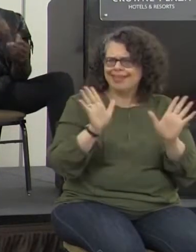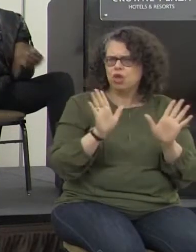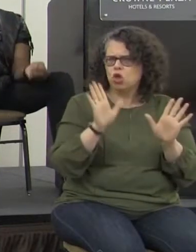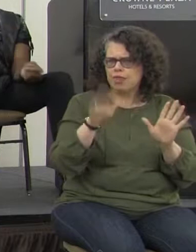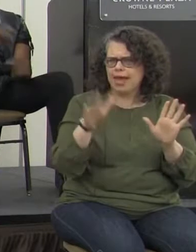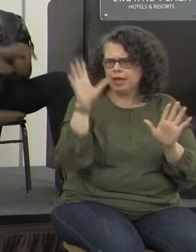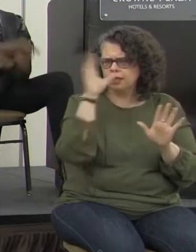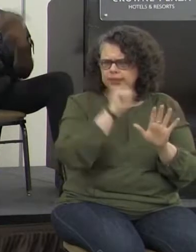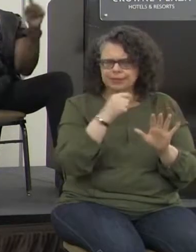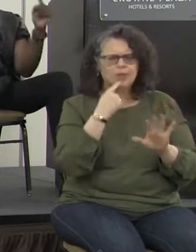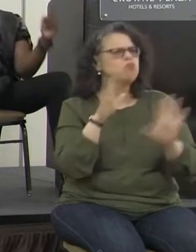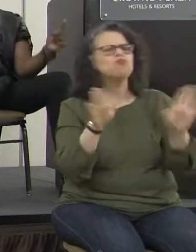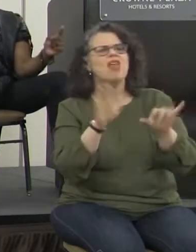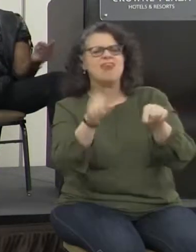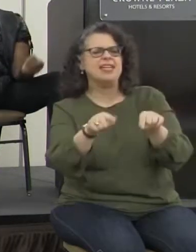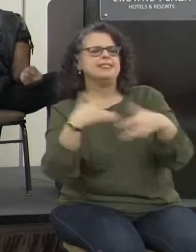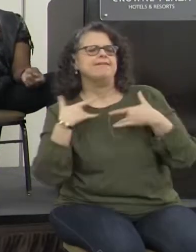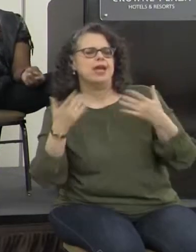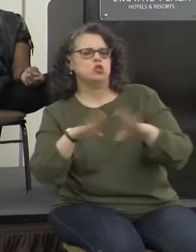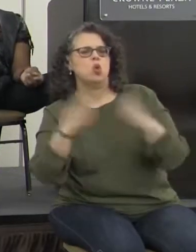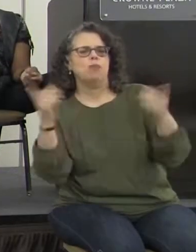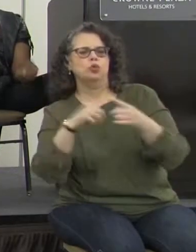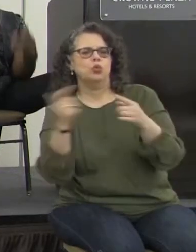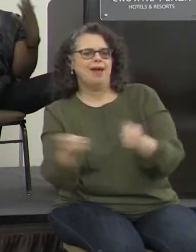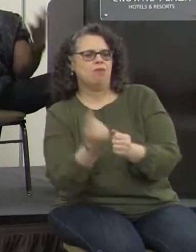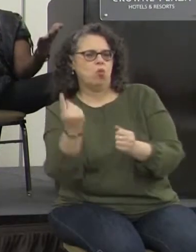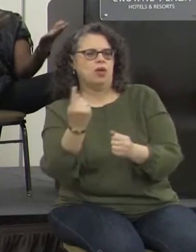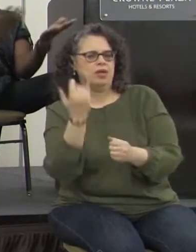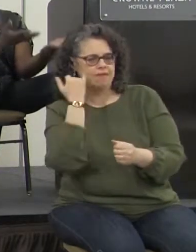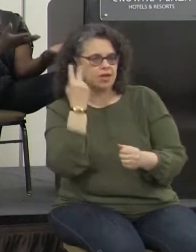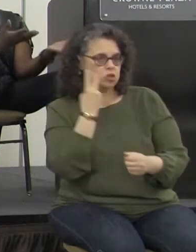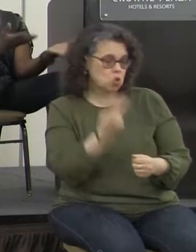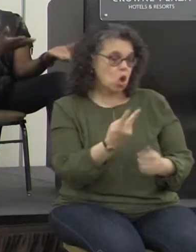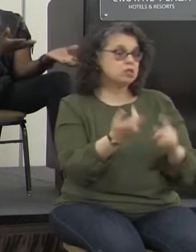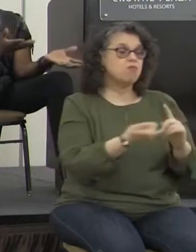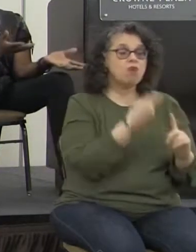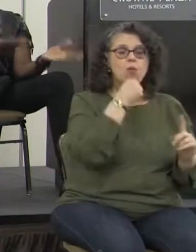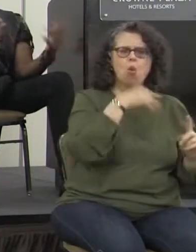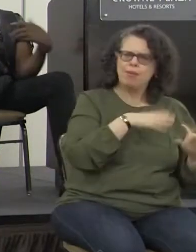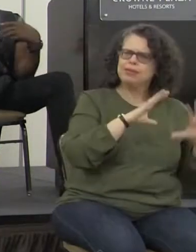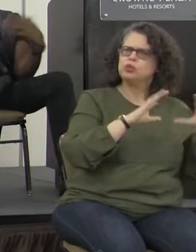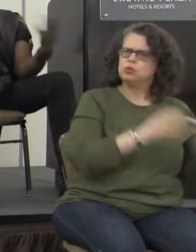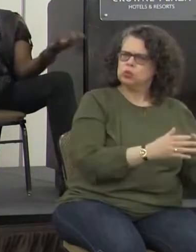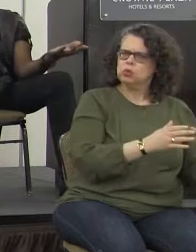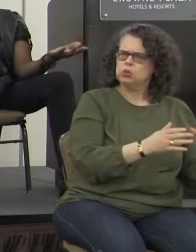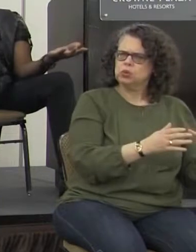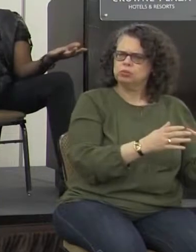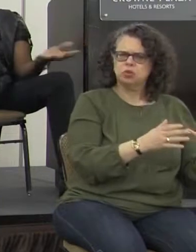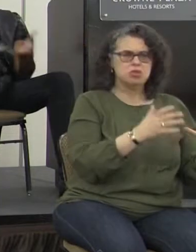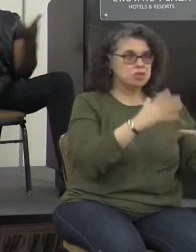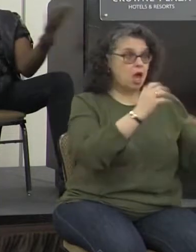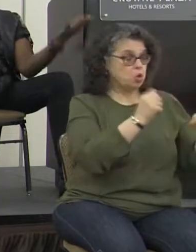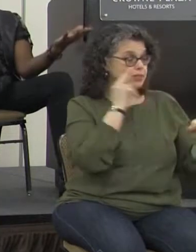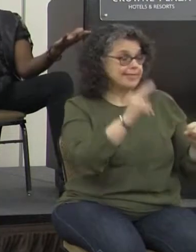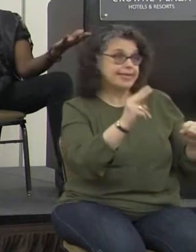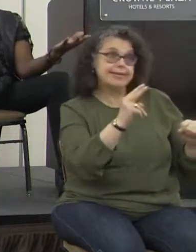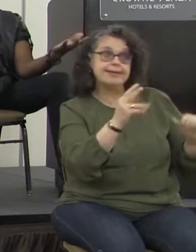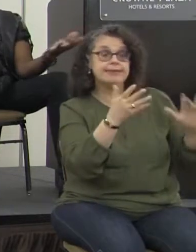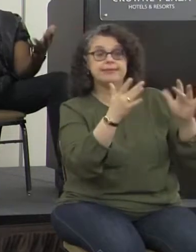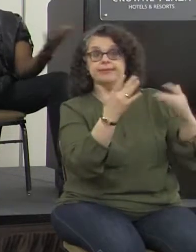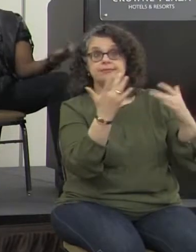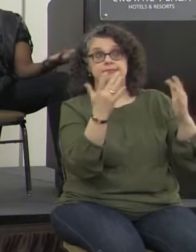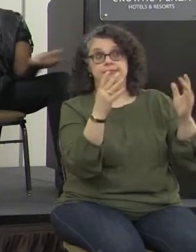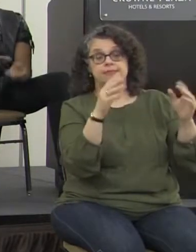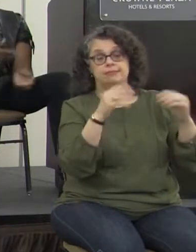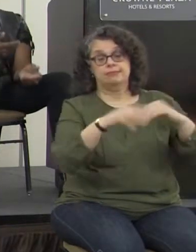be more specific, saying it's open to everyone. Because if I saw something that came from a women's group, because I could get that because it's open in the